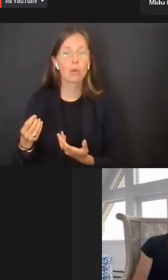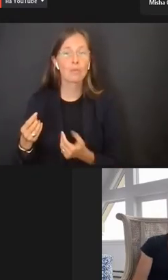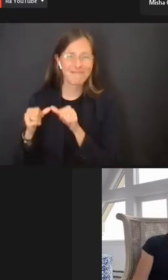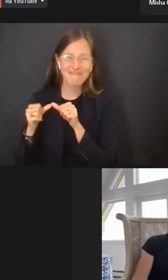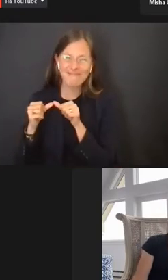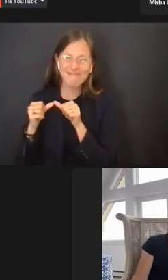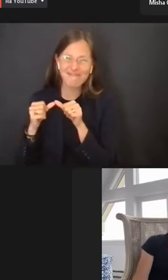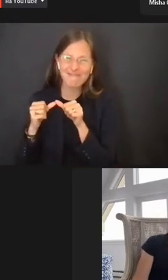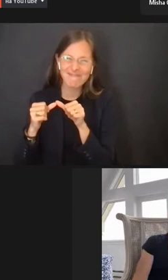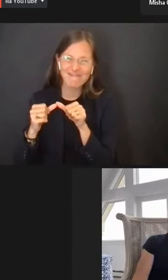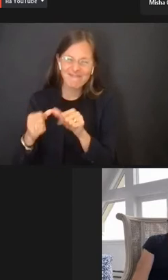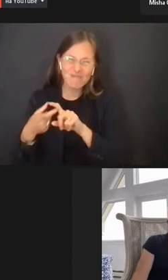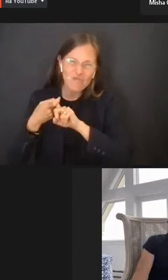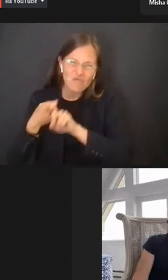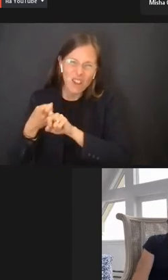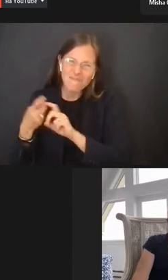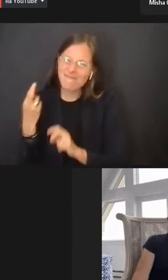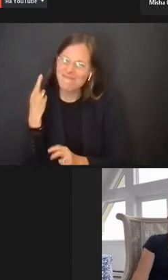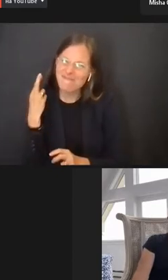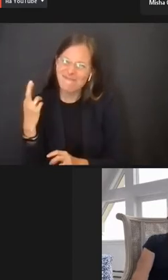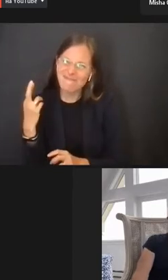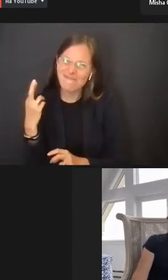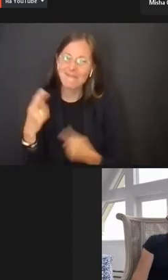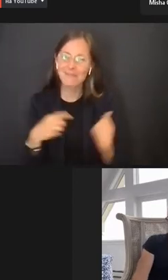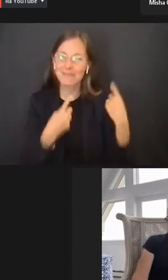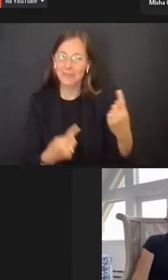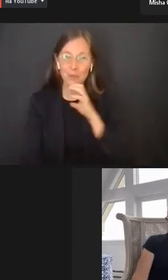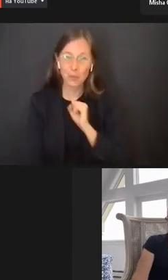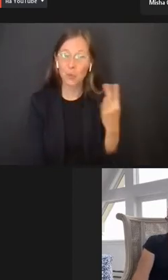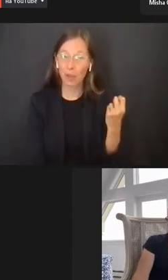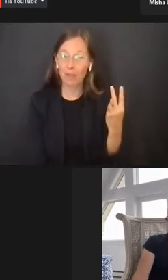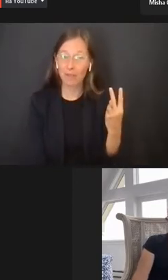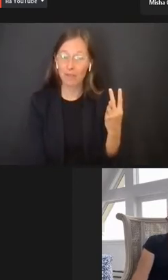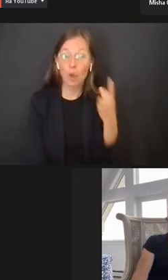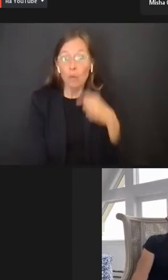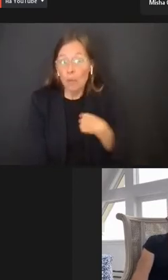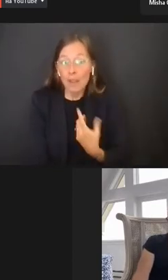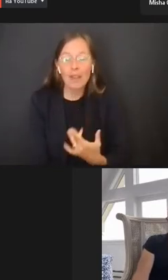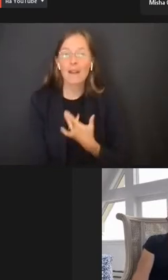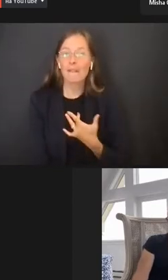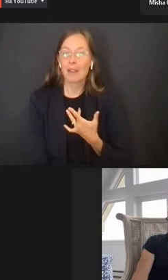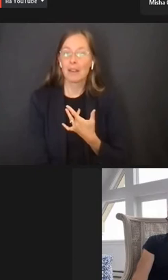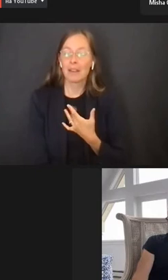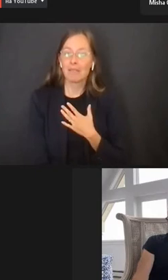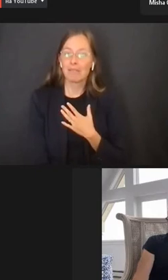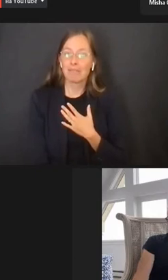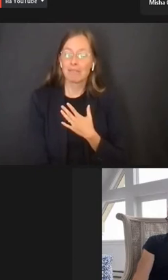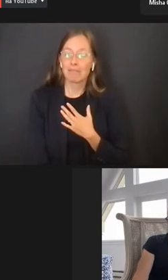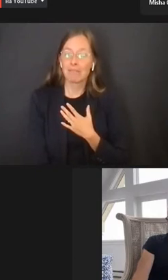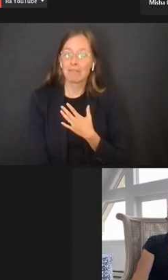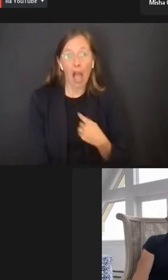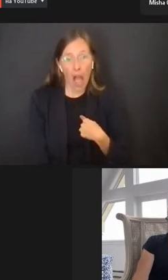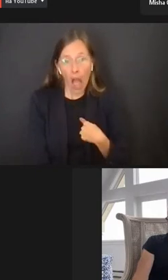friends ever since we were 12 years old. In, you know, which for me, it feels like a very generous act on my